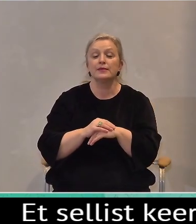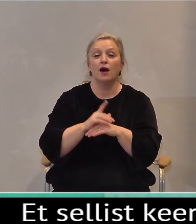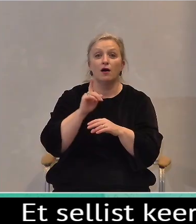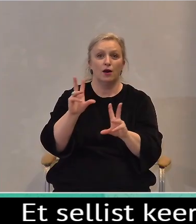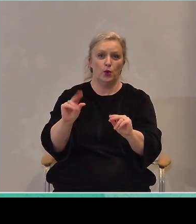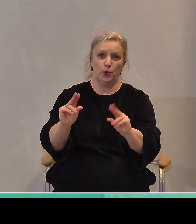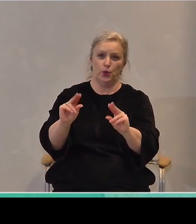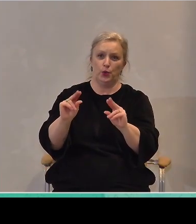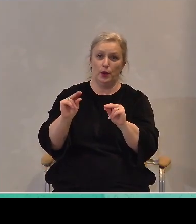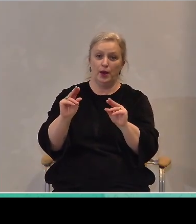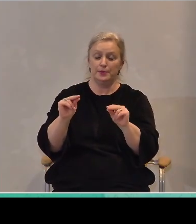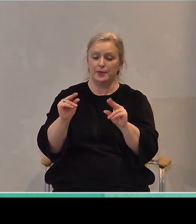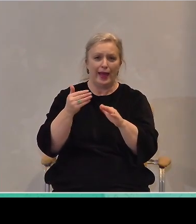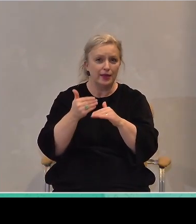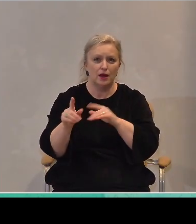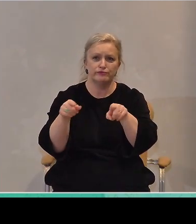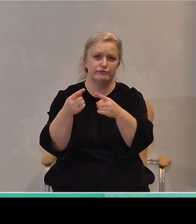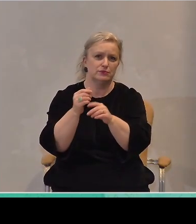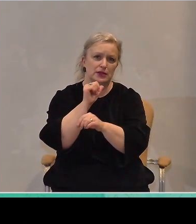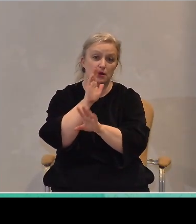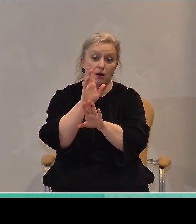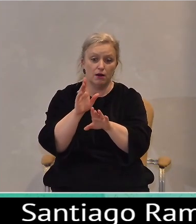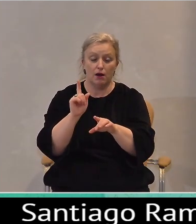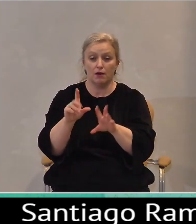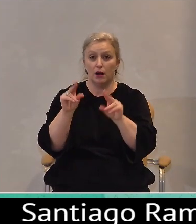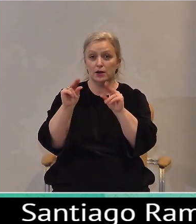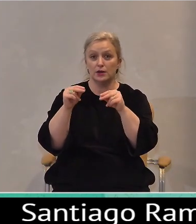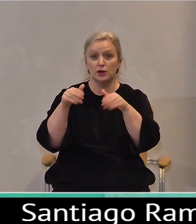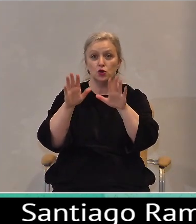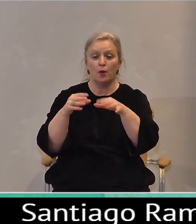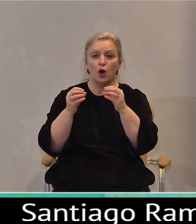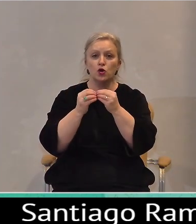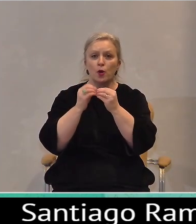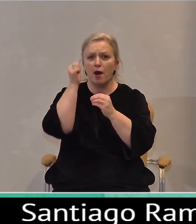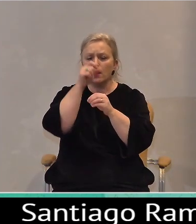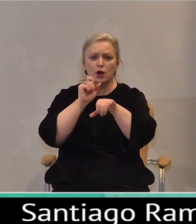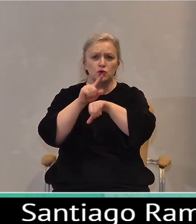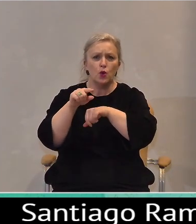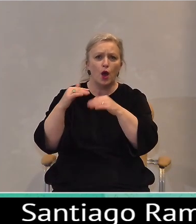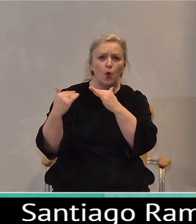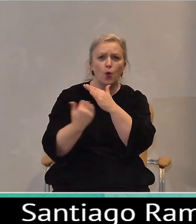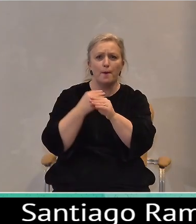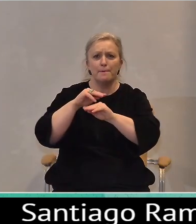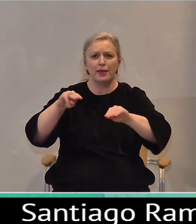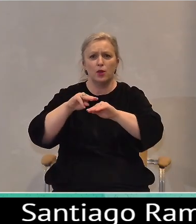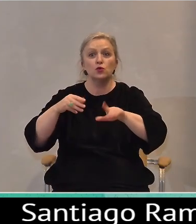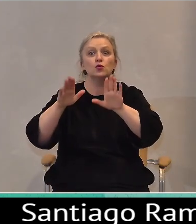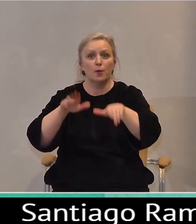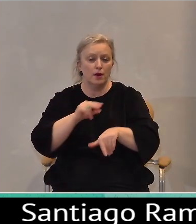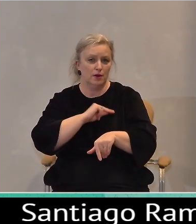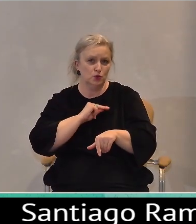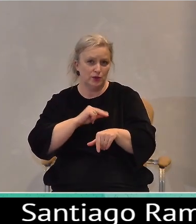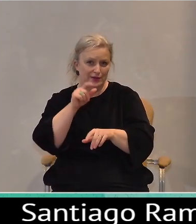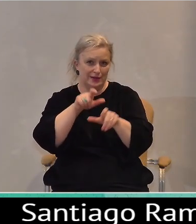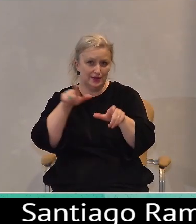This was groundbreaking work over 100 years ago. But over a decade now, we've had